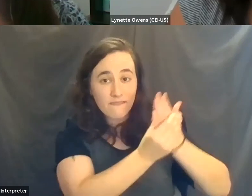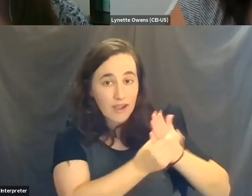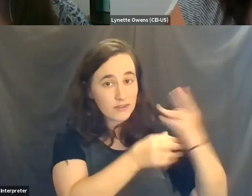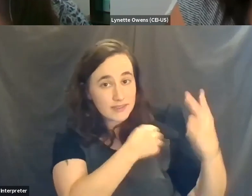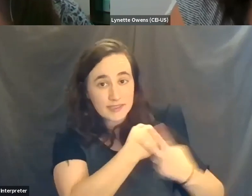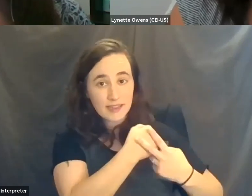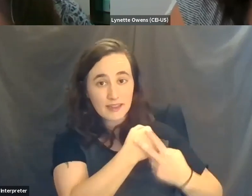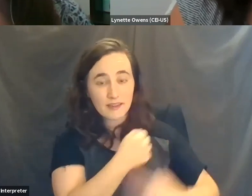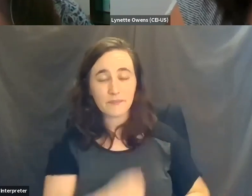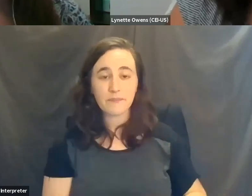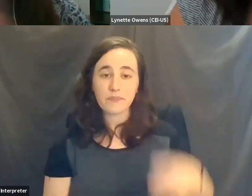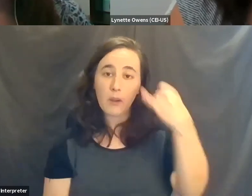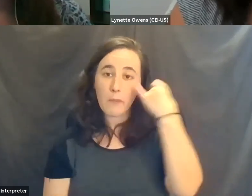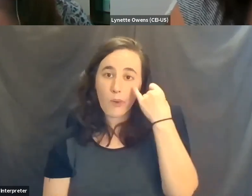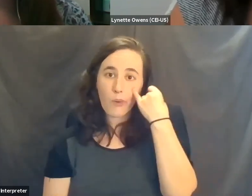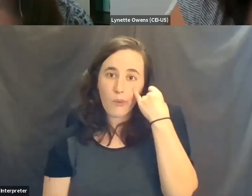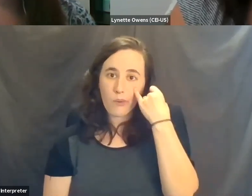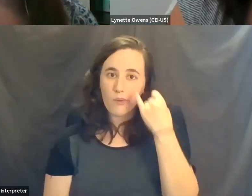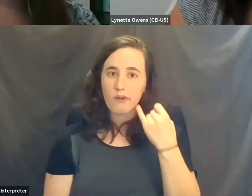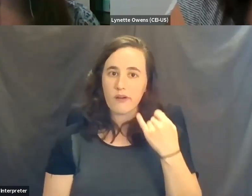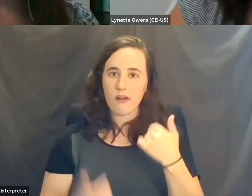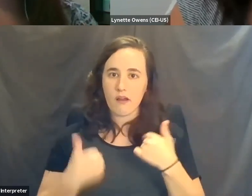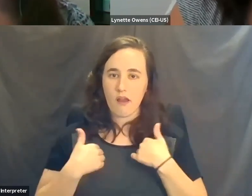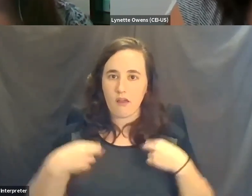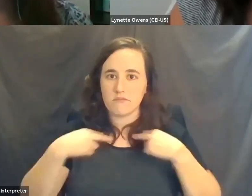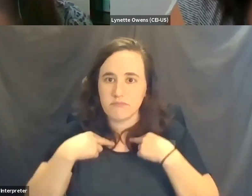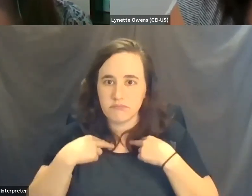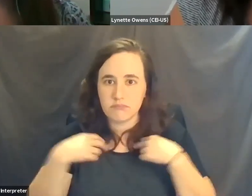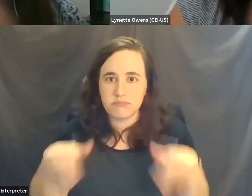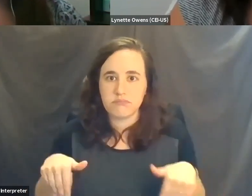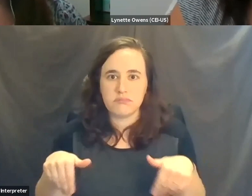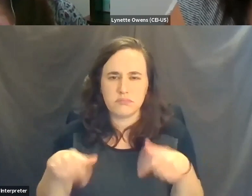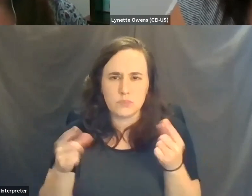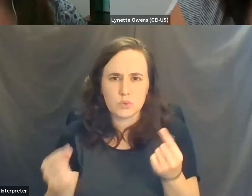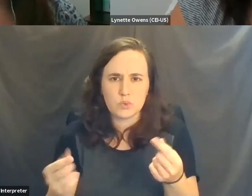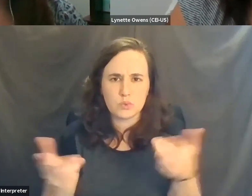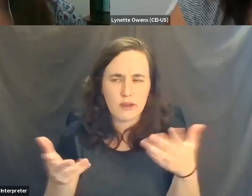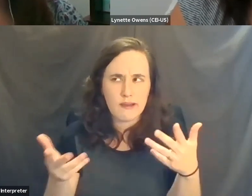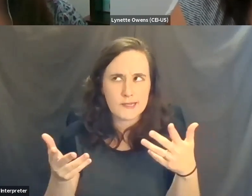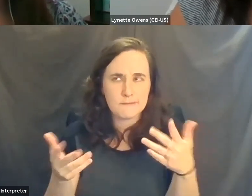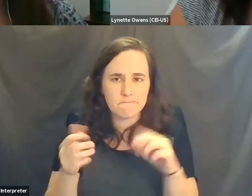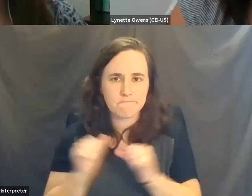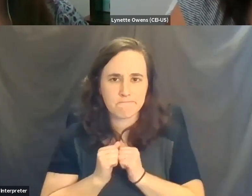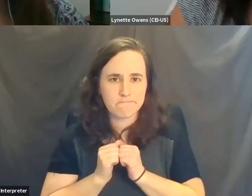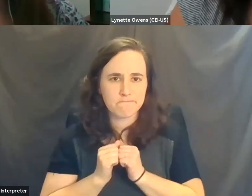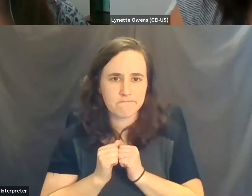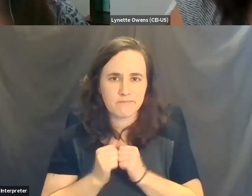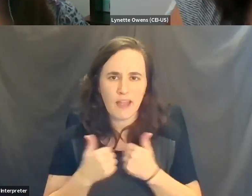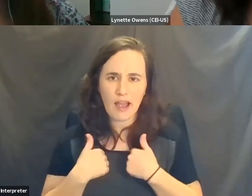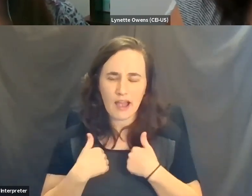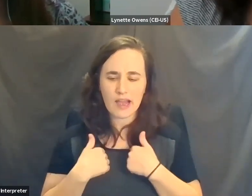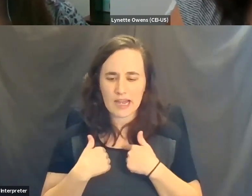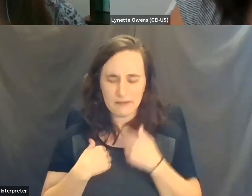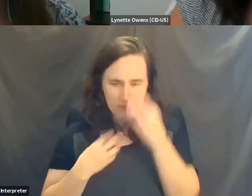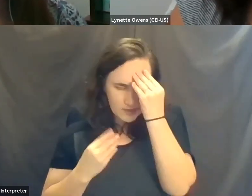encounter a roadblock and I'm not exactly sure what to do on a website, I really talk out loud the things